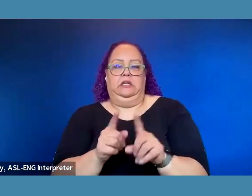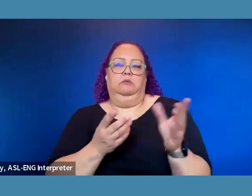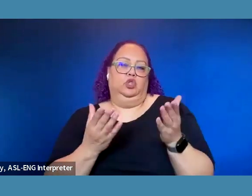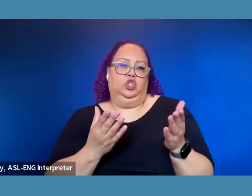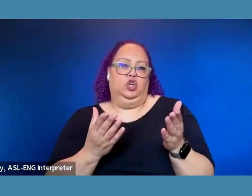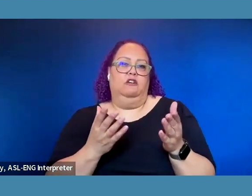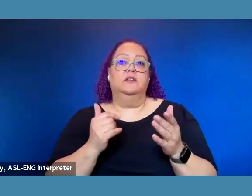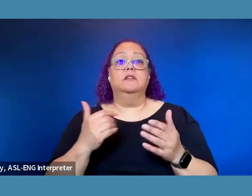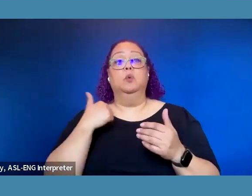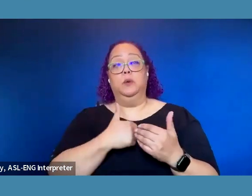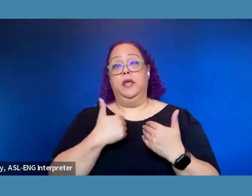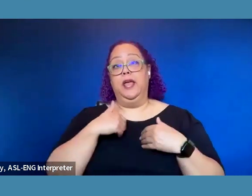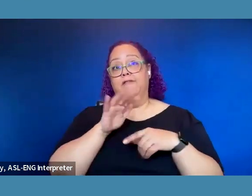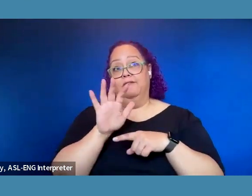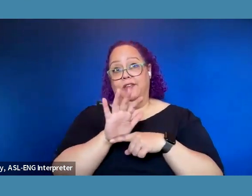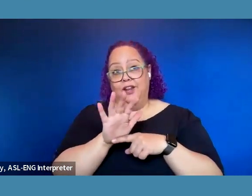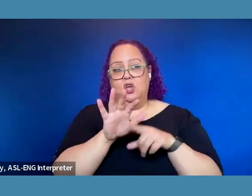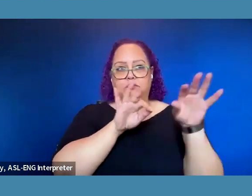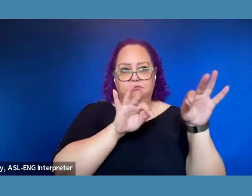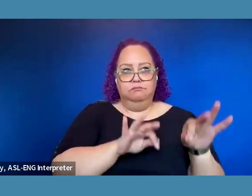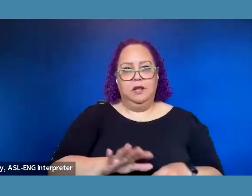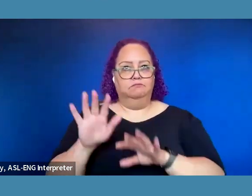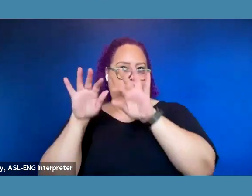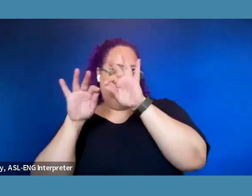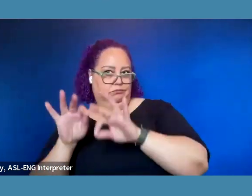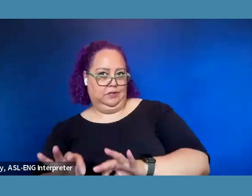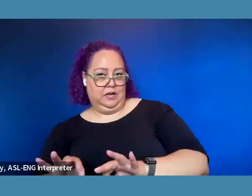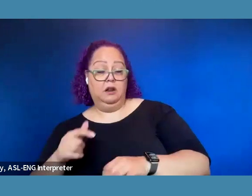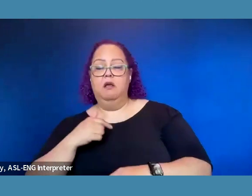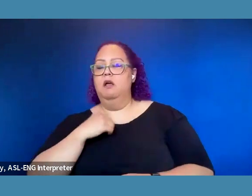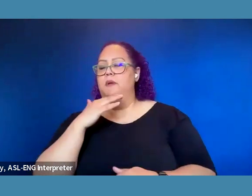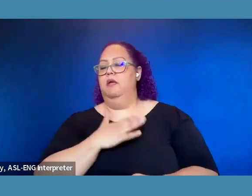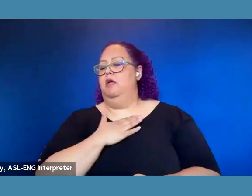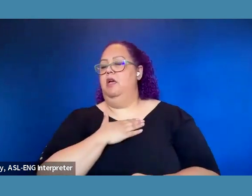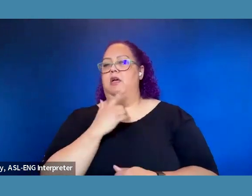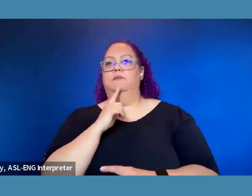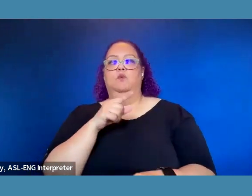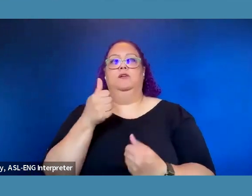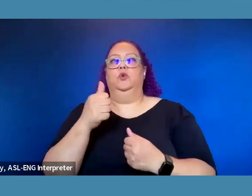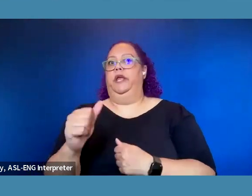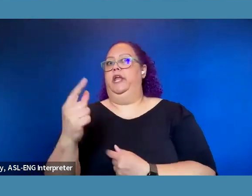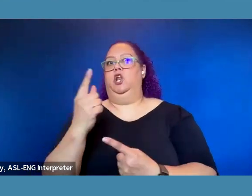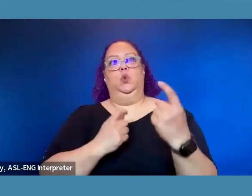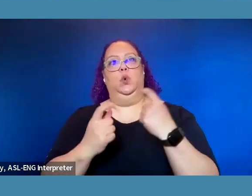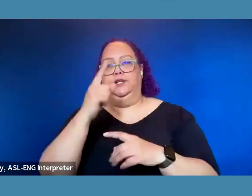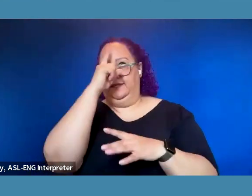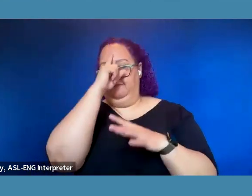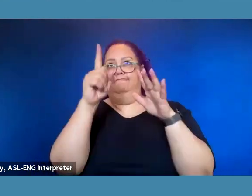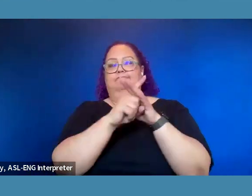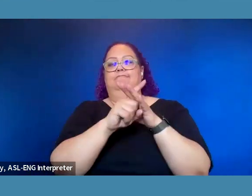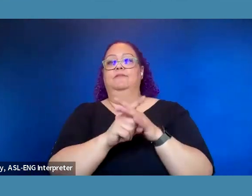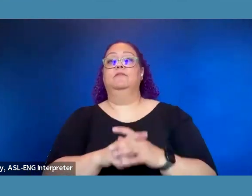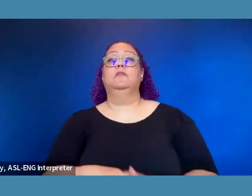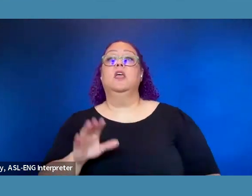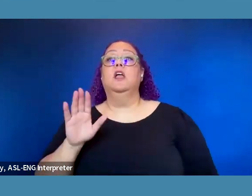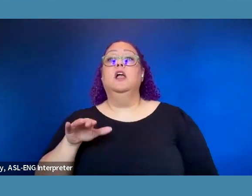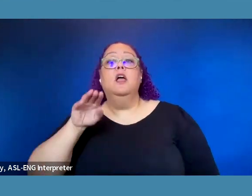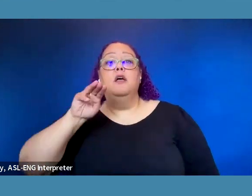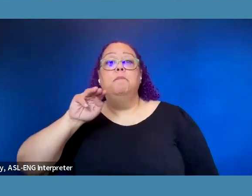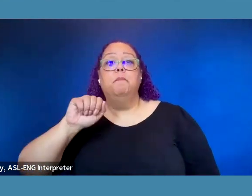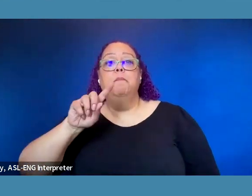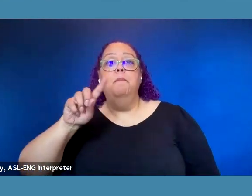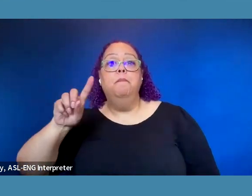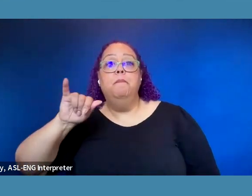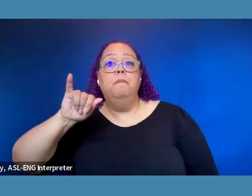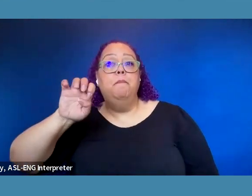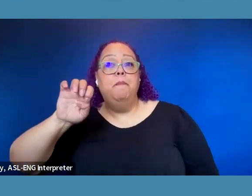explain both. And again, I would be happy to answer any questions. This is Maddie speaking. Originally,